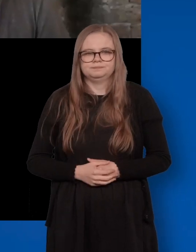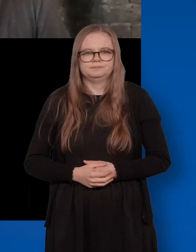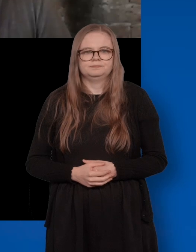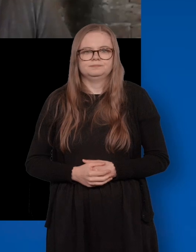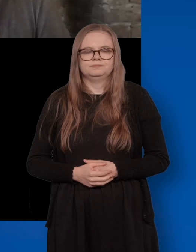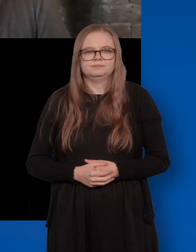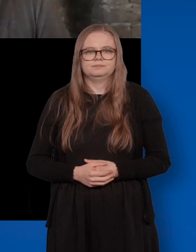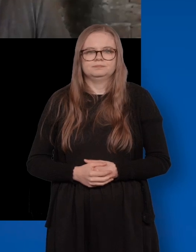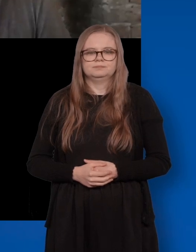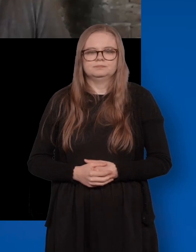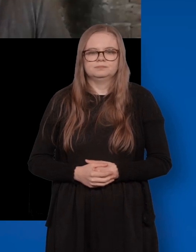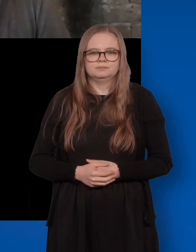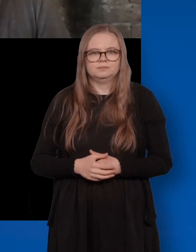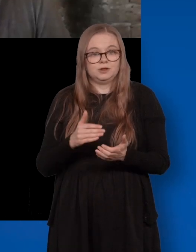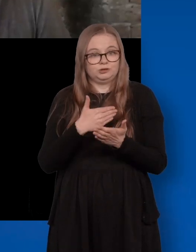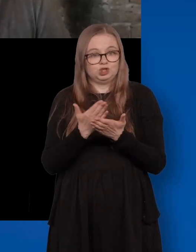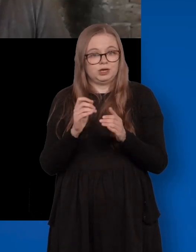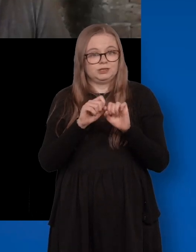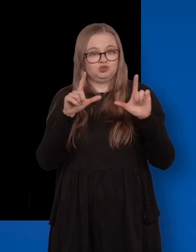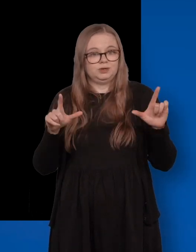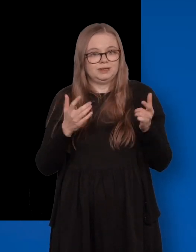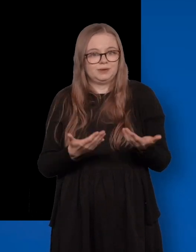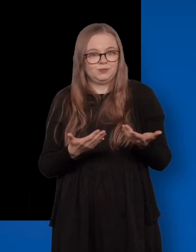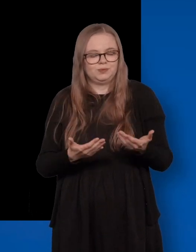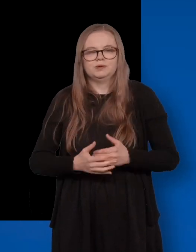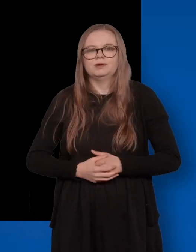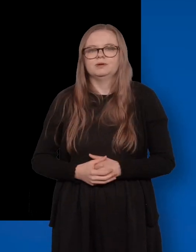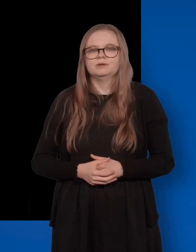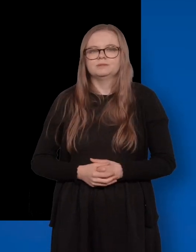Yeah. I'll now share my screen.